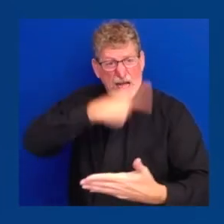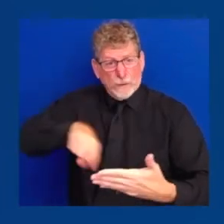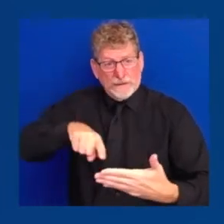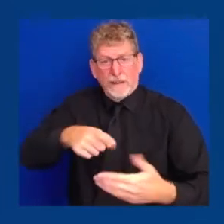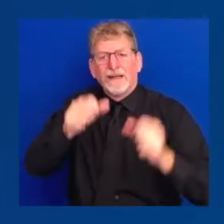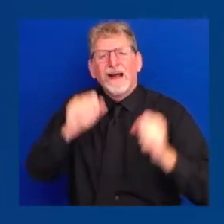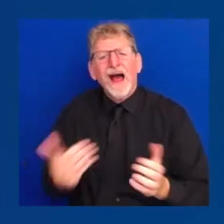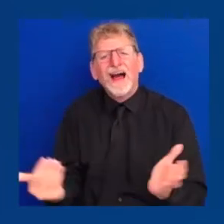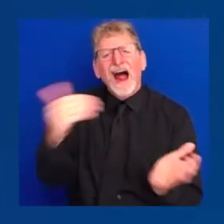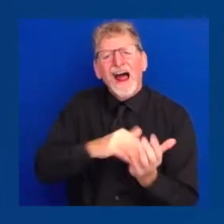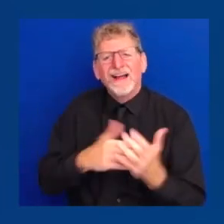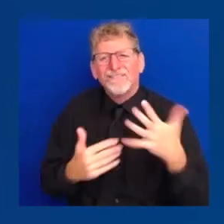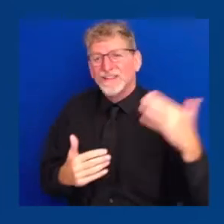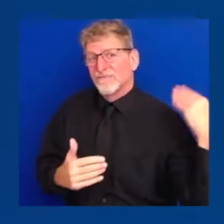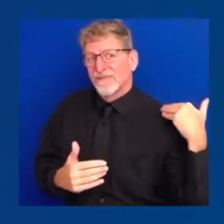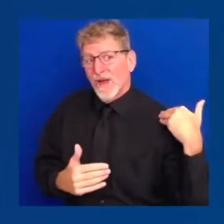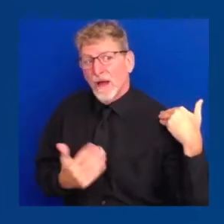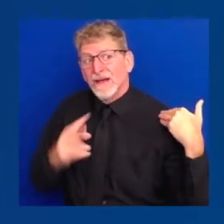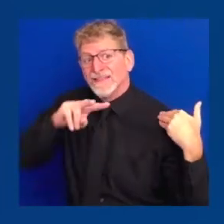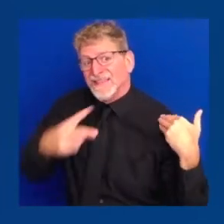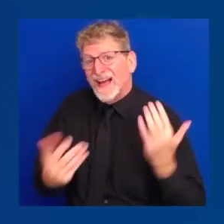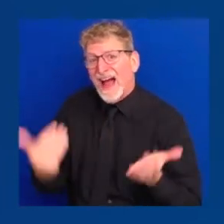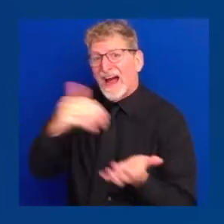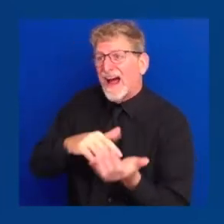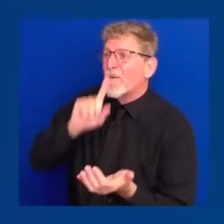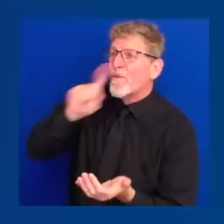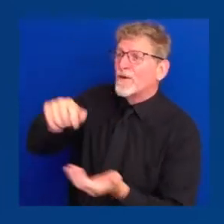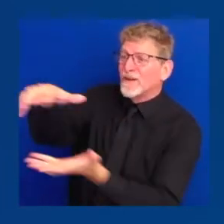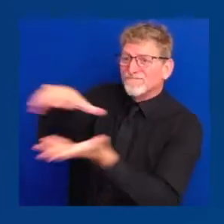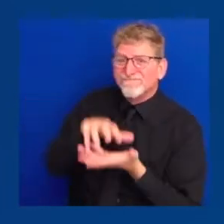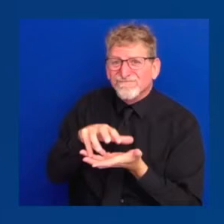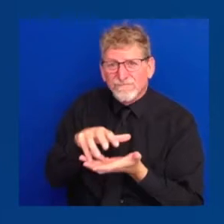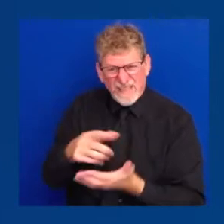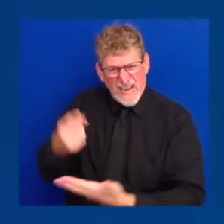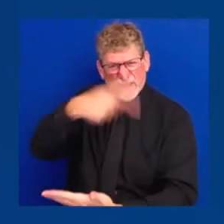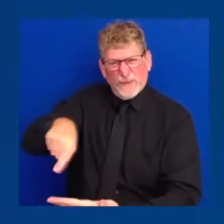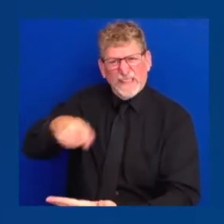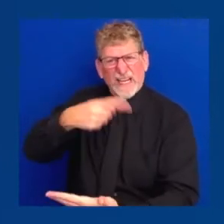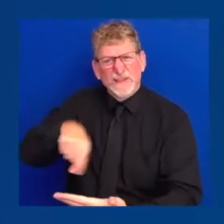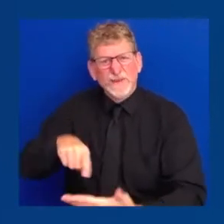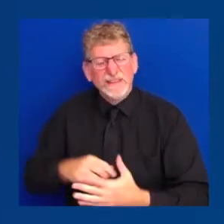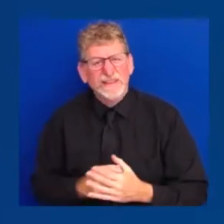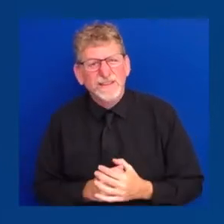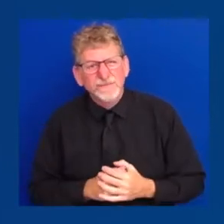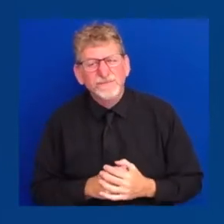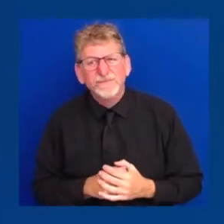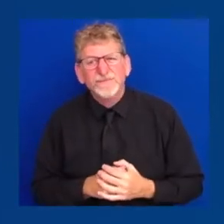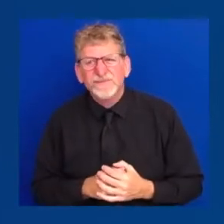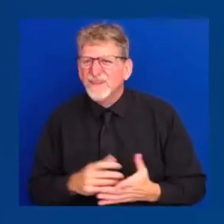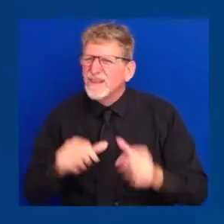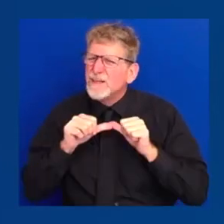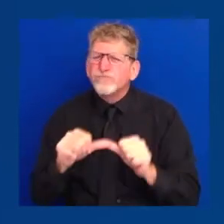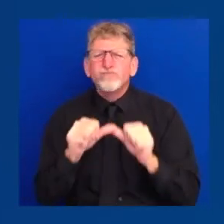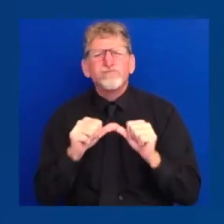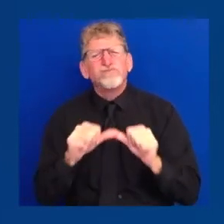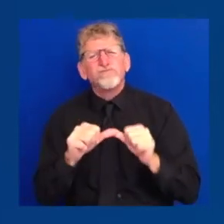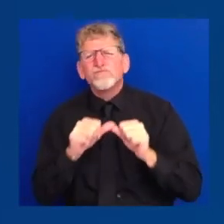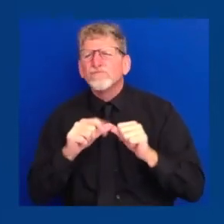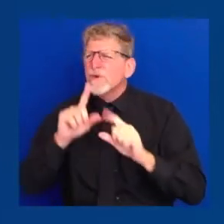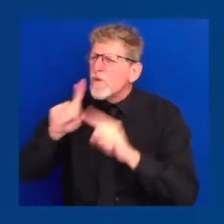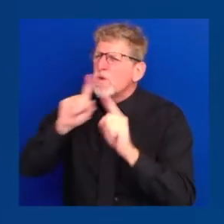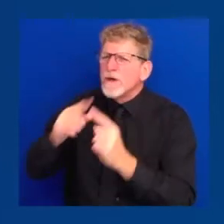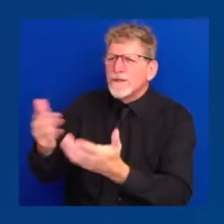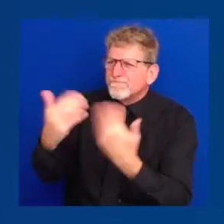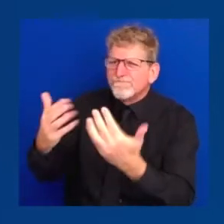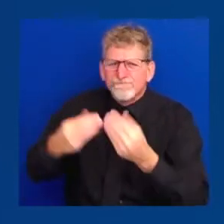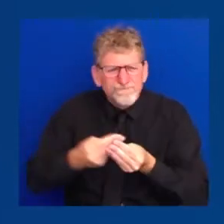And we continue to make hundreds of millions of high-quality N95 masks available to Americans for free